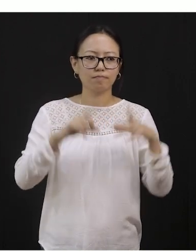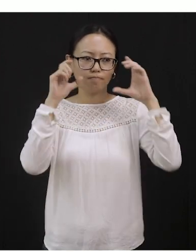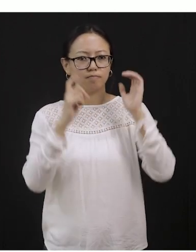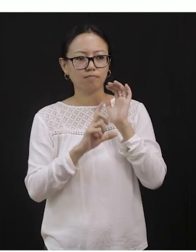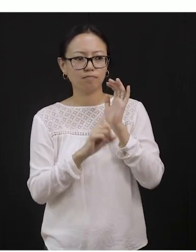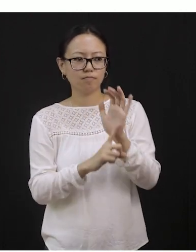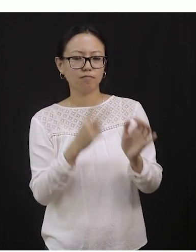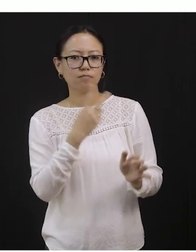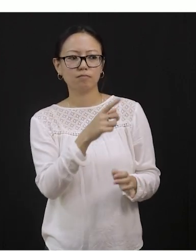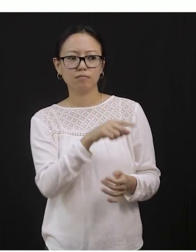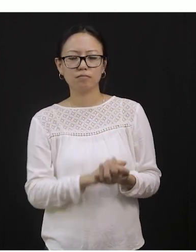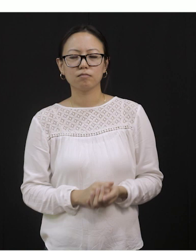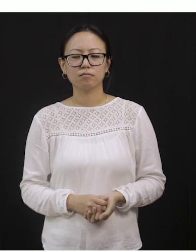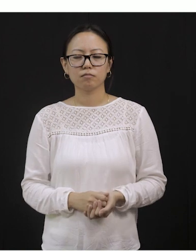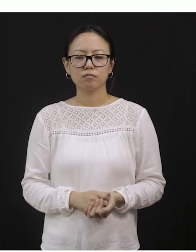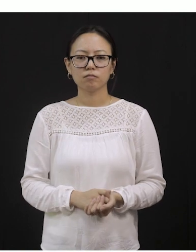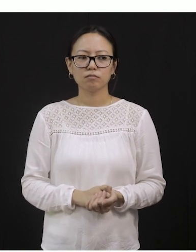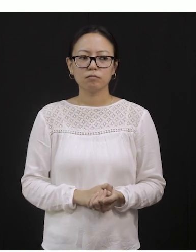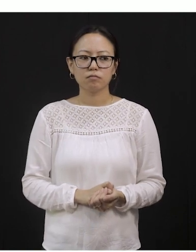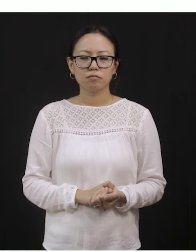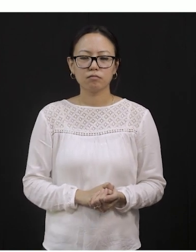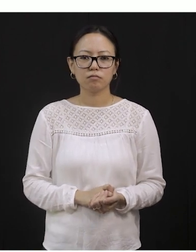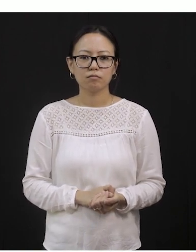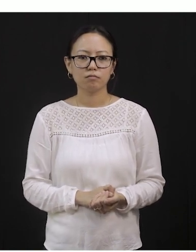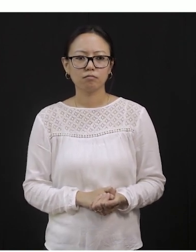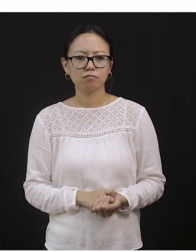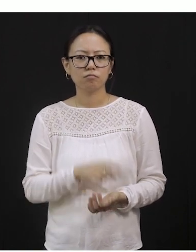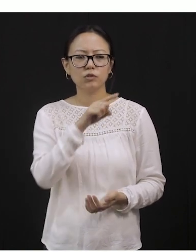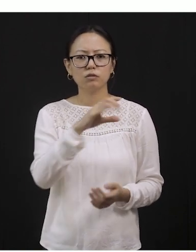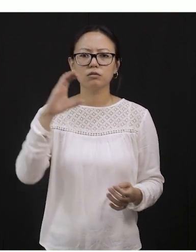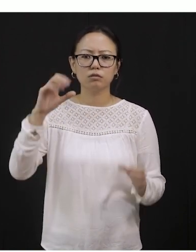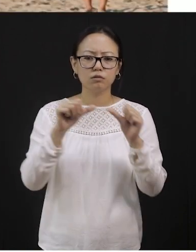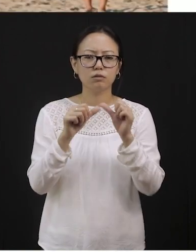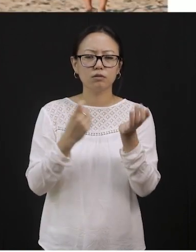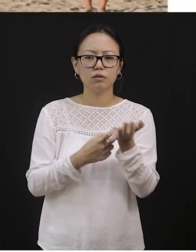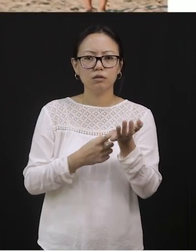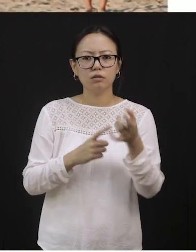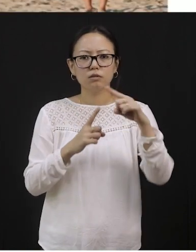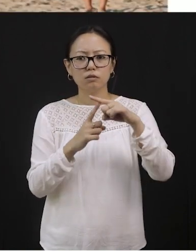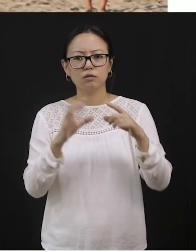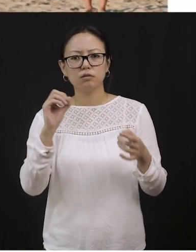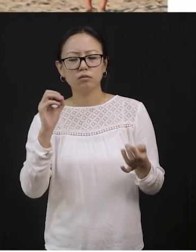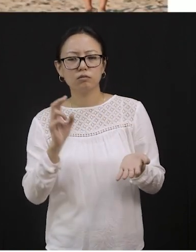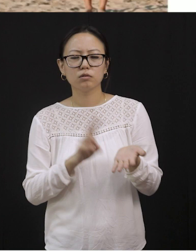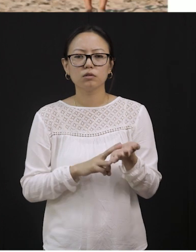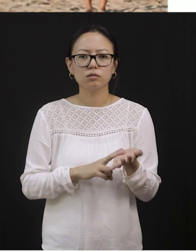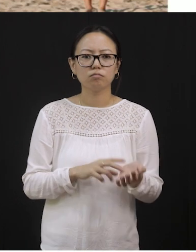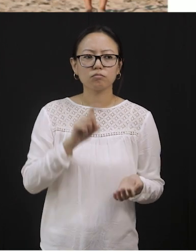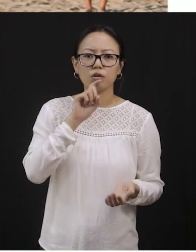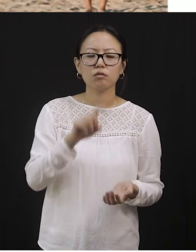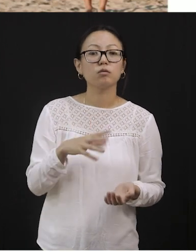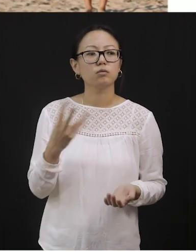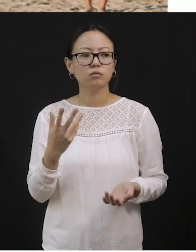Mouse cartoon symbolizes happiness and fun. All right? So